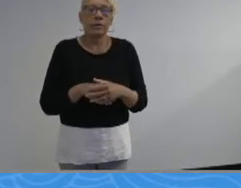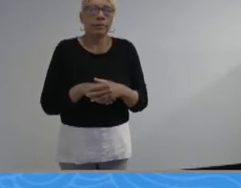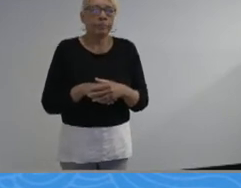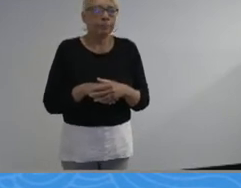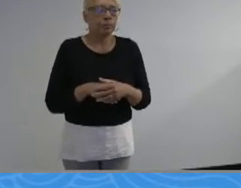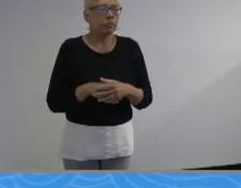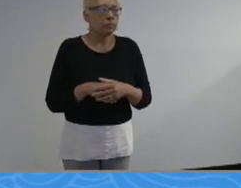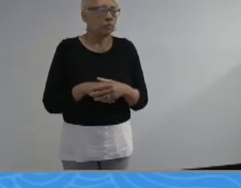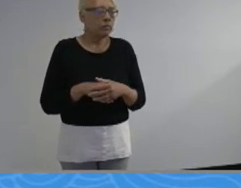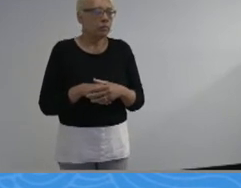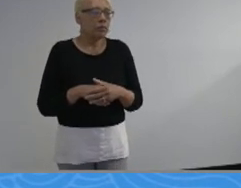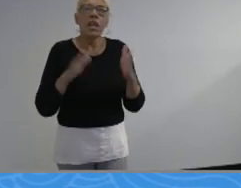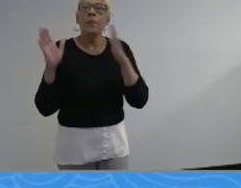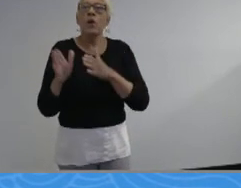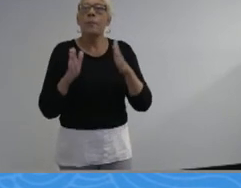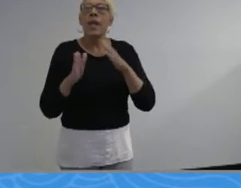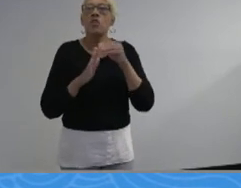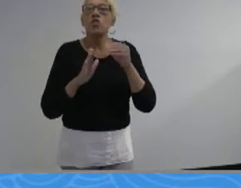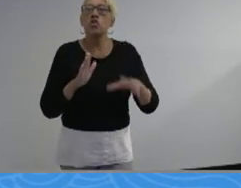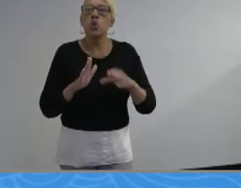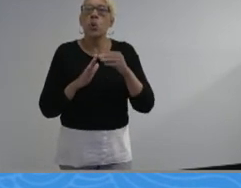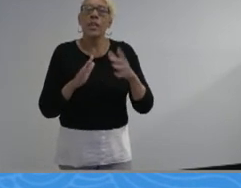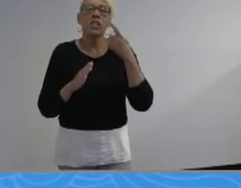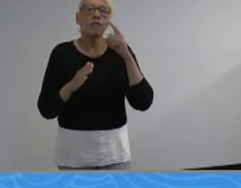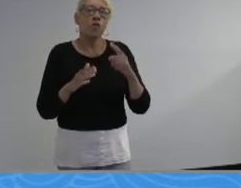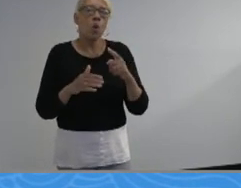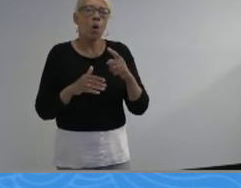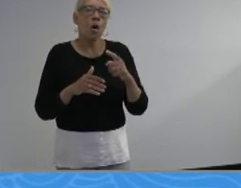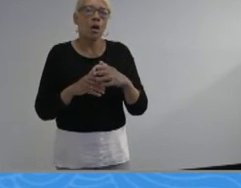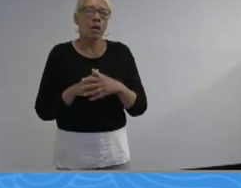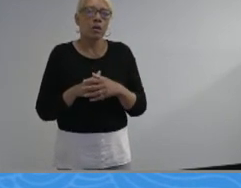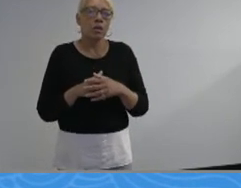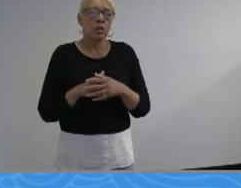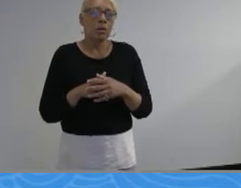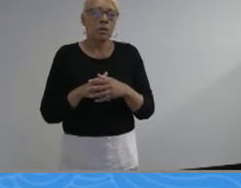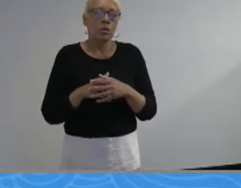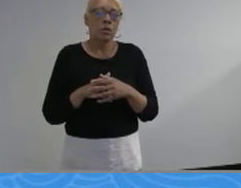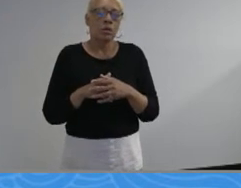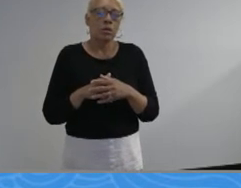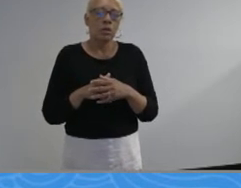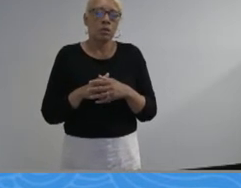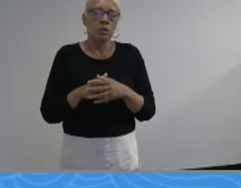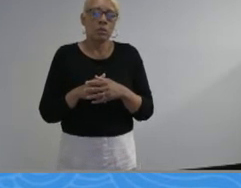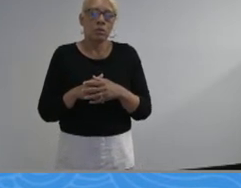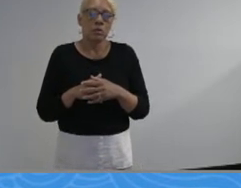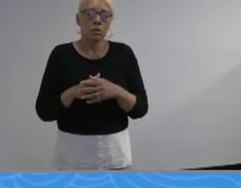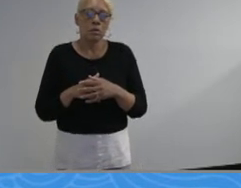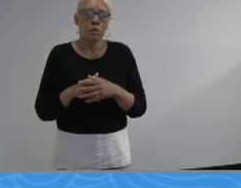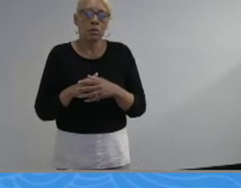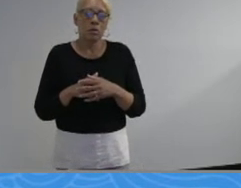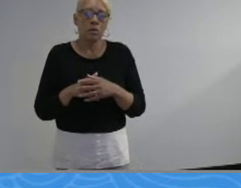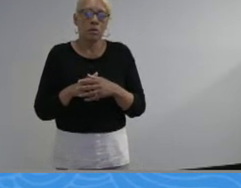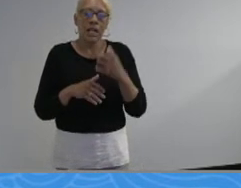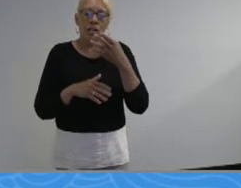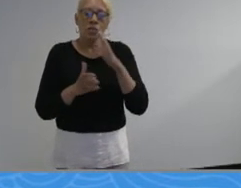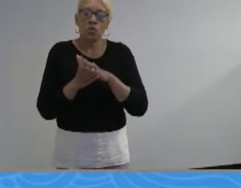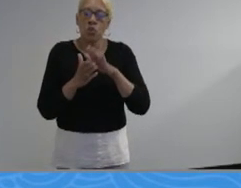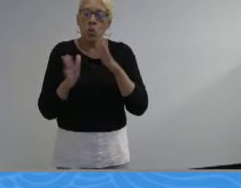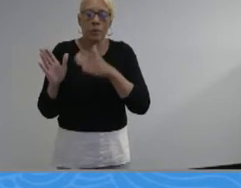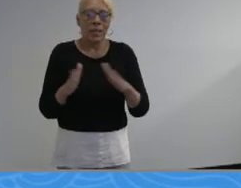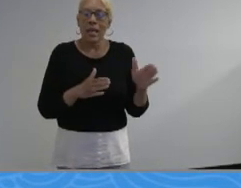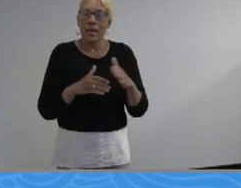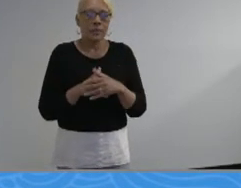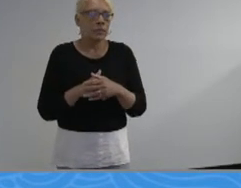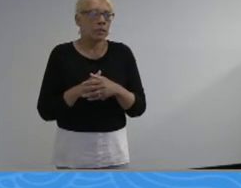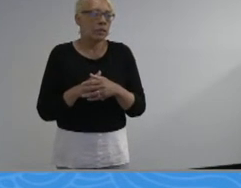hustle. Prepare students for whatever the post-high school plans are. Do not persuade them